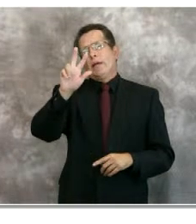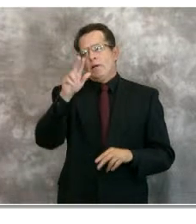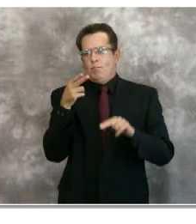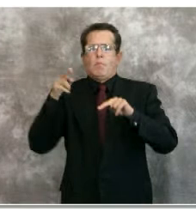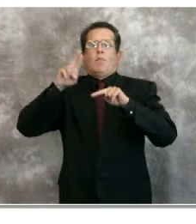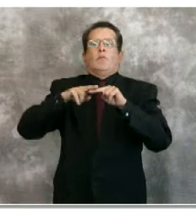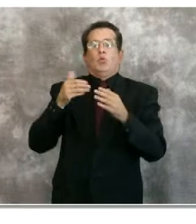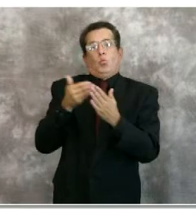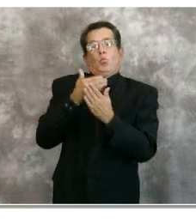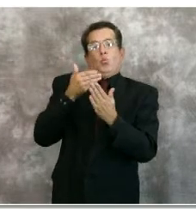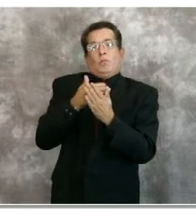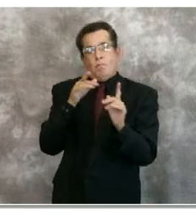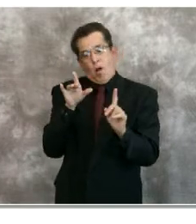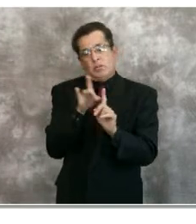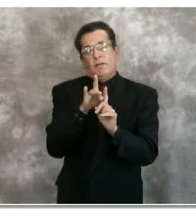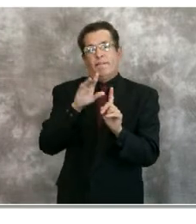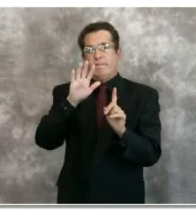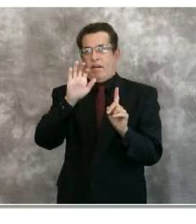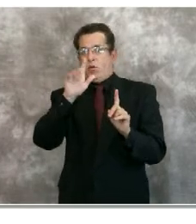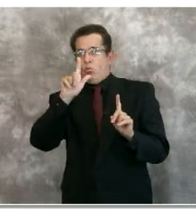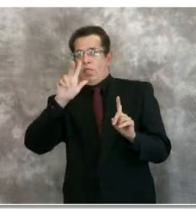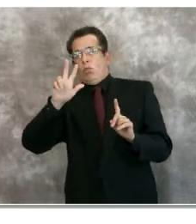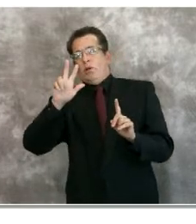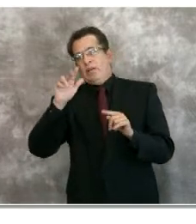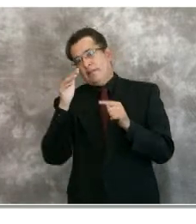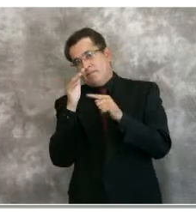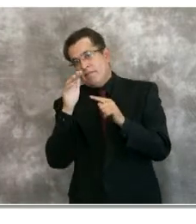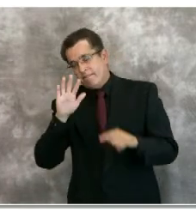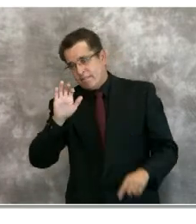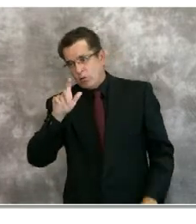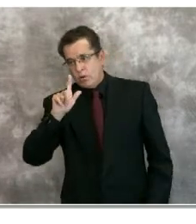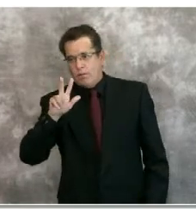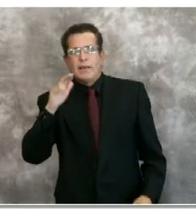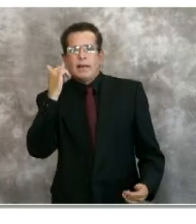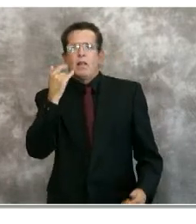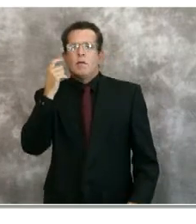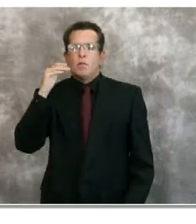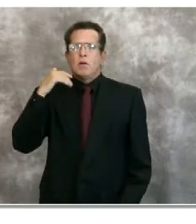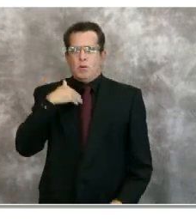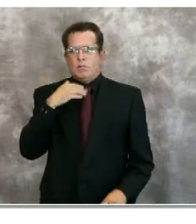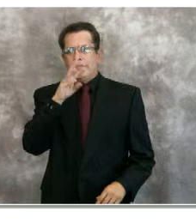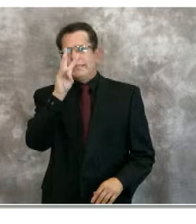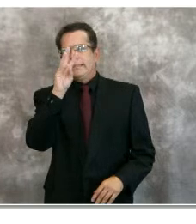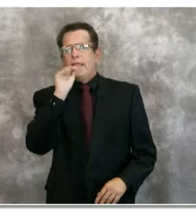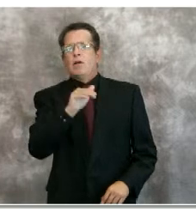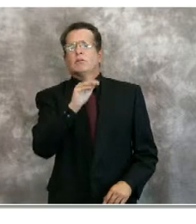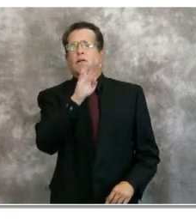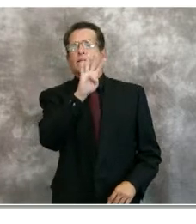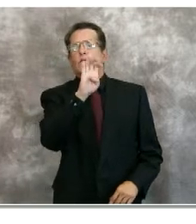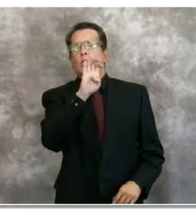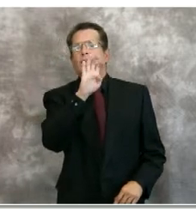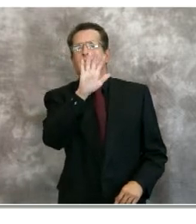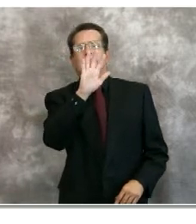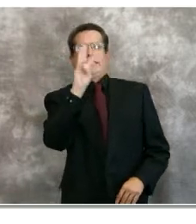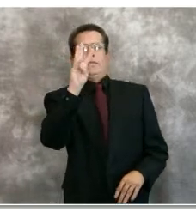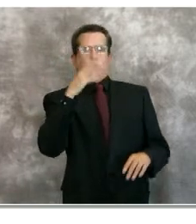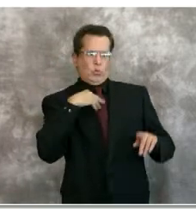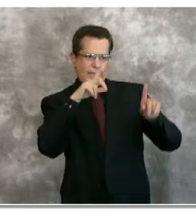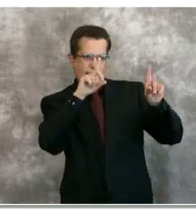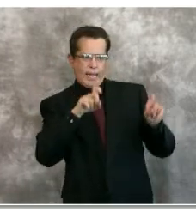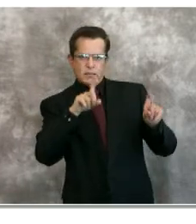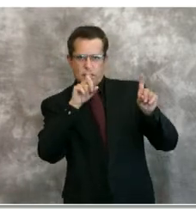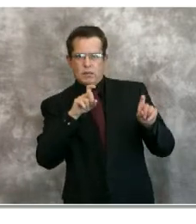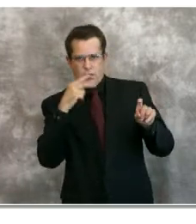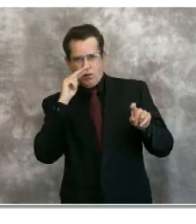new positive cases. Again, that's out of our lower testing total today, 6,456. Remember, on the